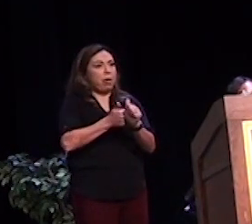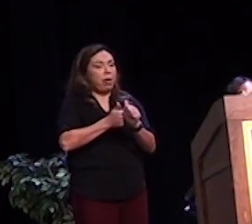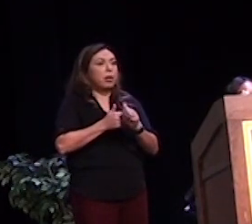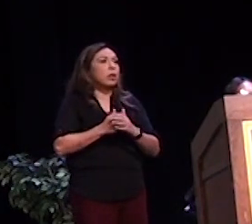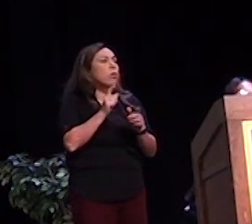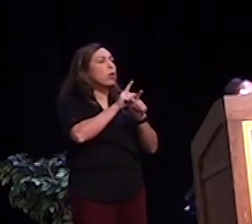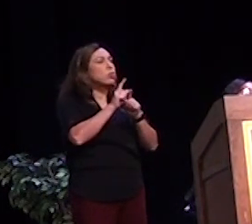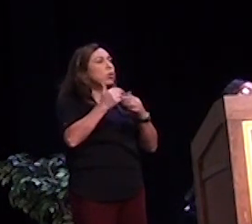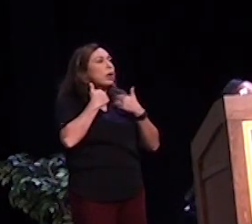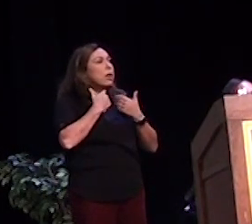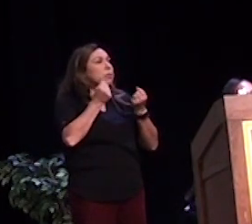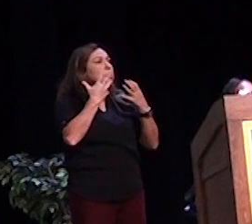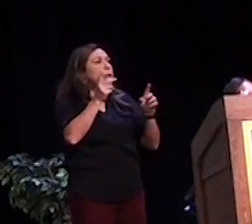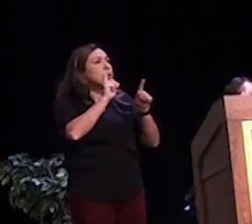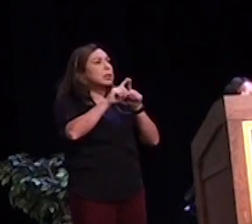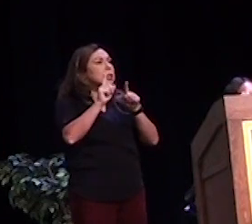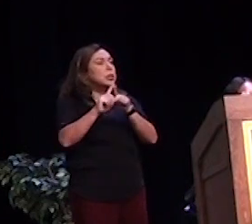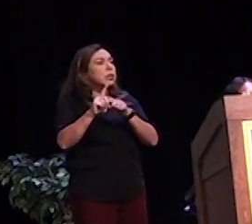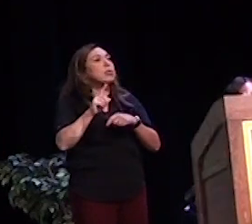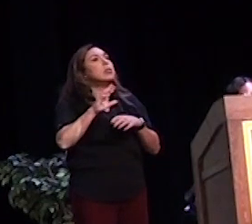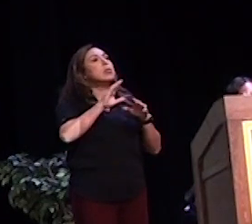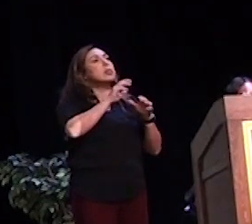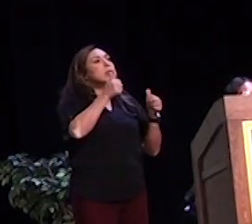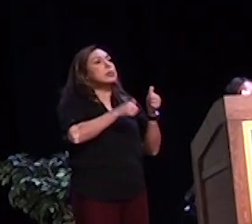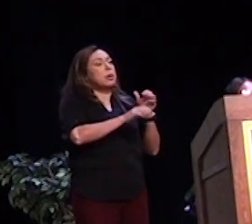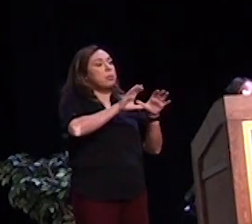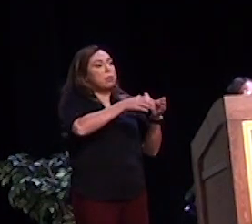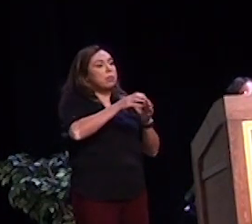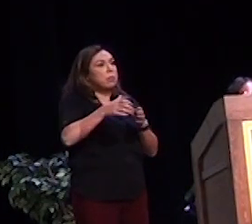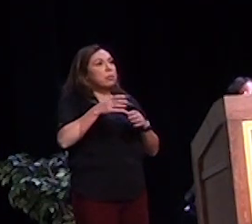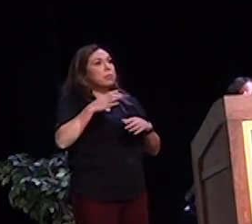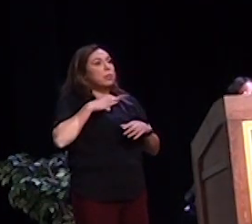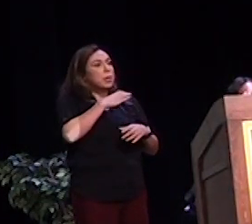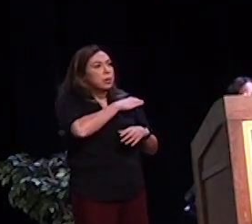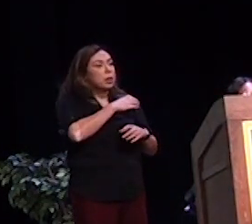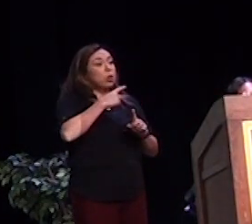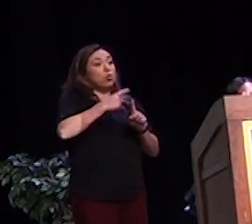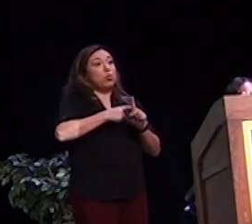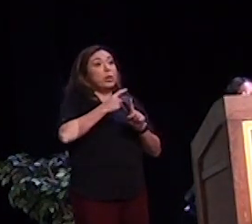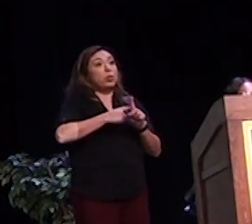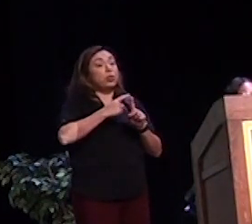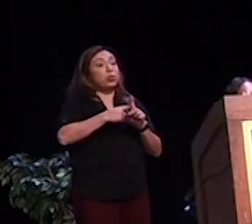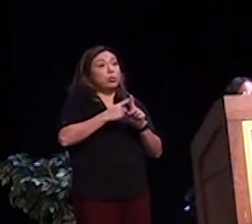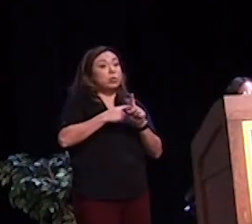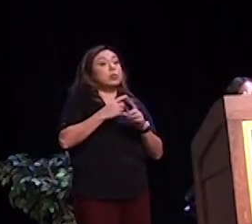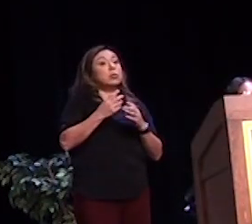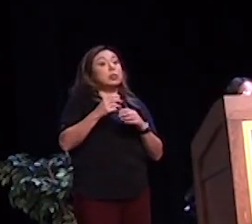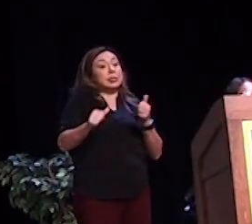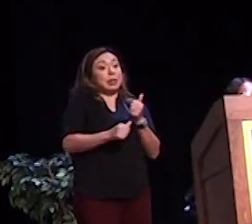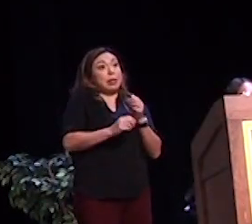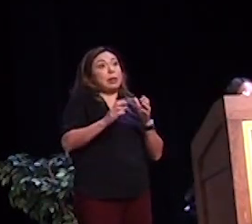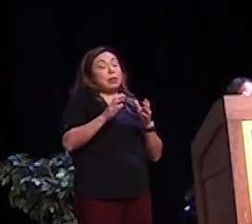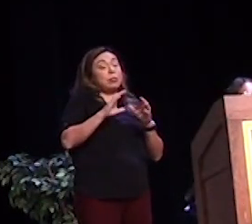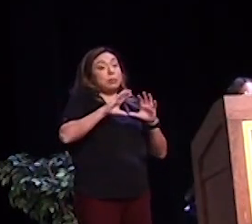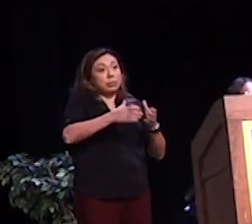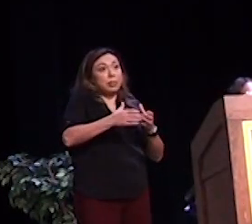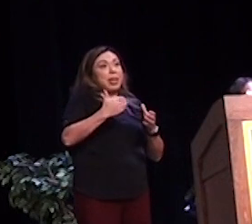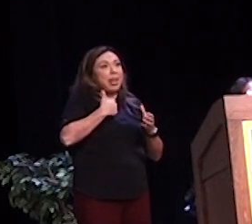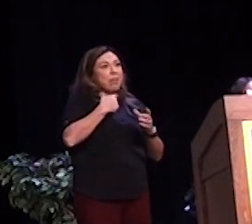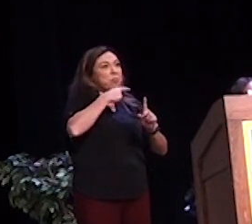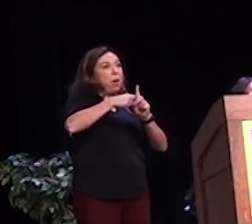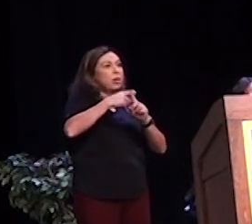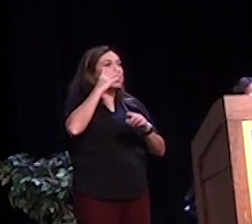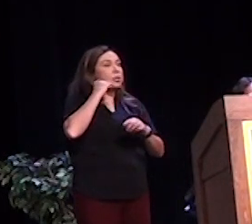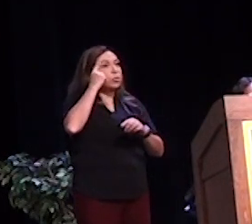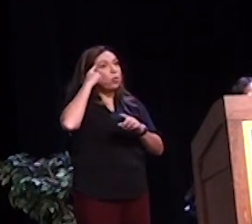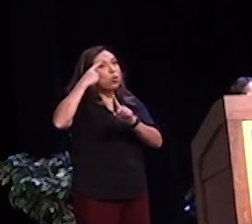have a handful of other amazing subcommittees which we meet publicly. The Renter Solutions Subcommittee, which focuses on creating positive